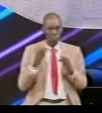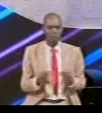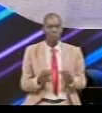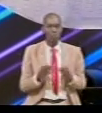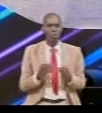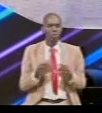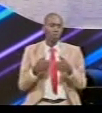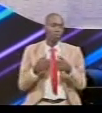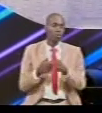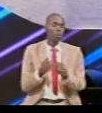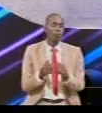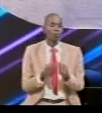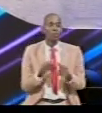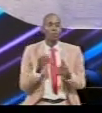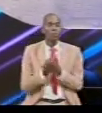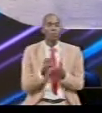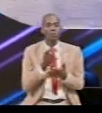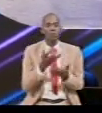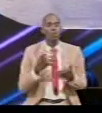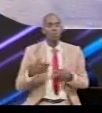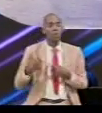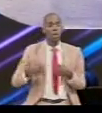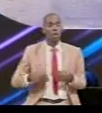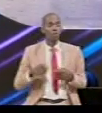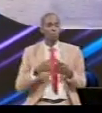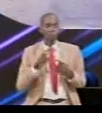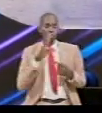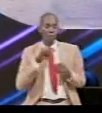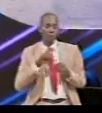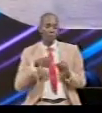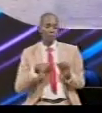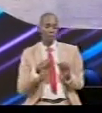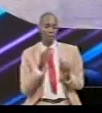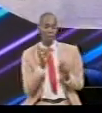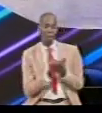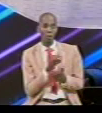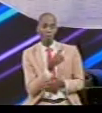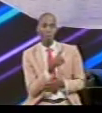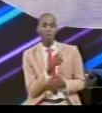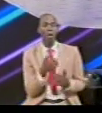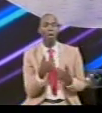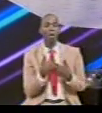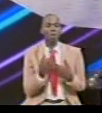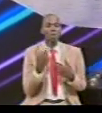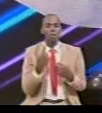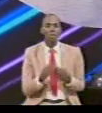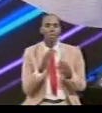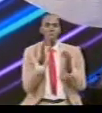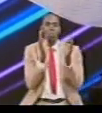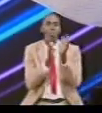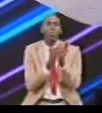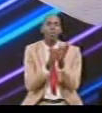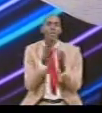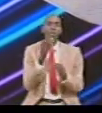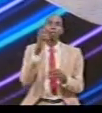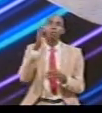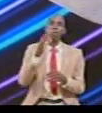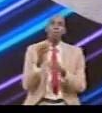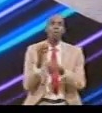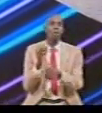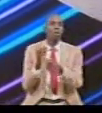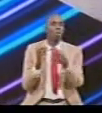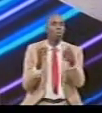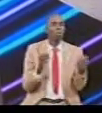your heart circumcised. That's the one that has the praise of God. The other circumcision of